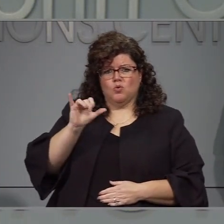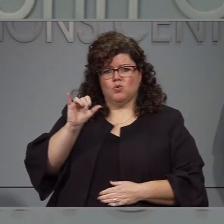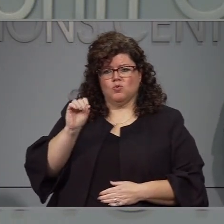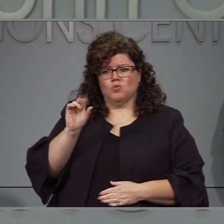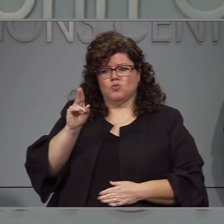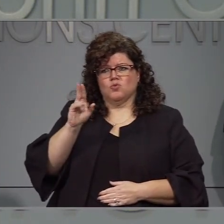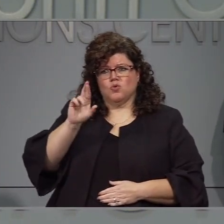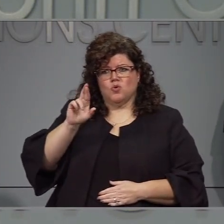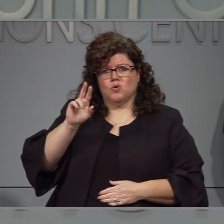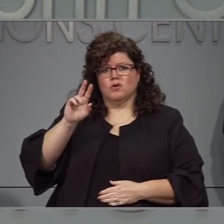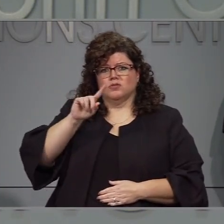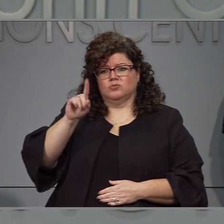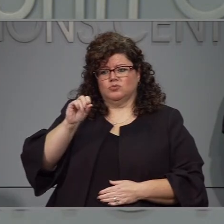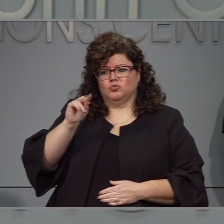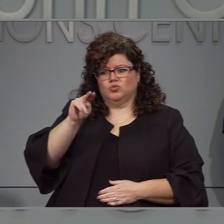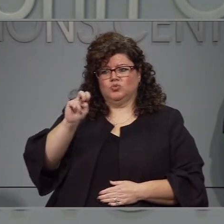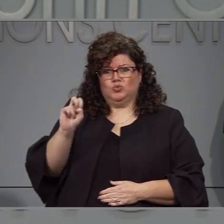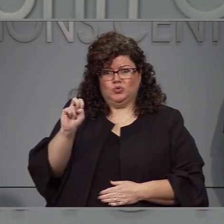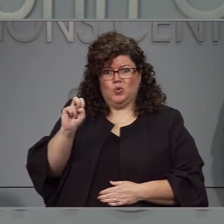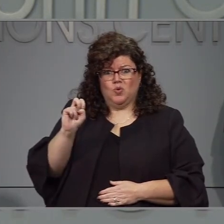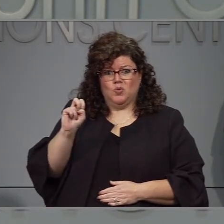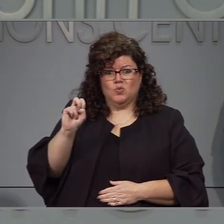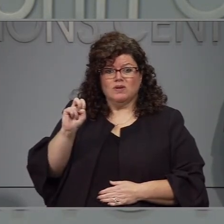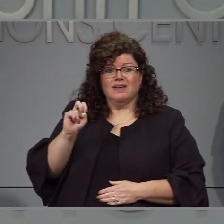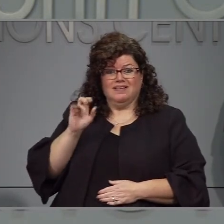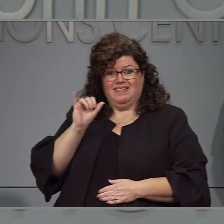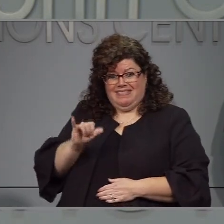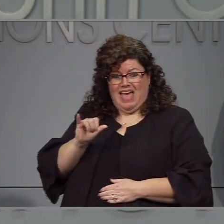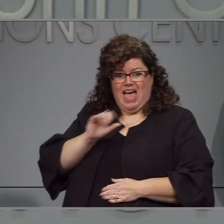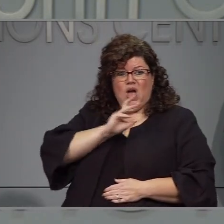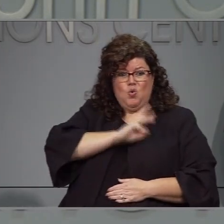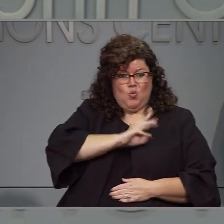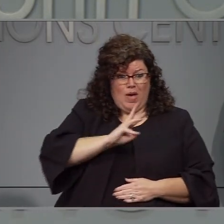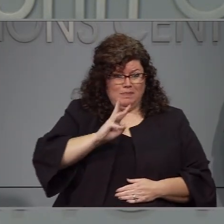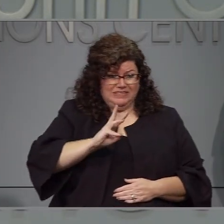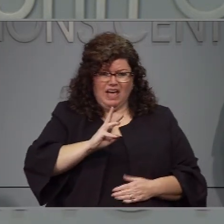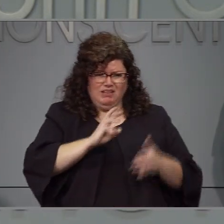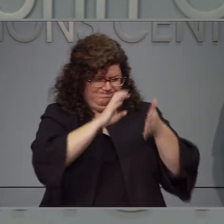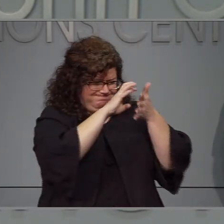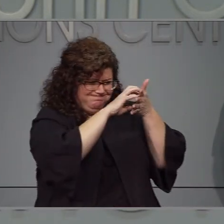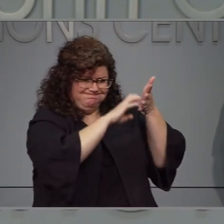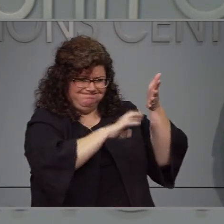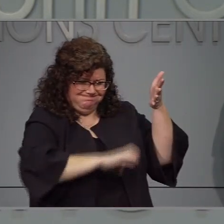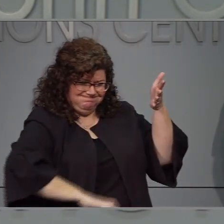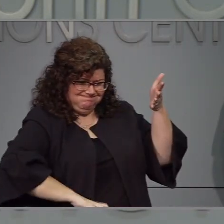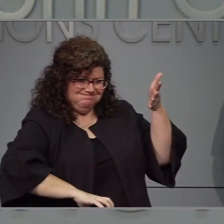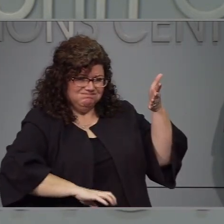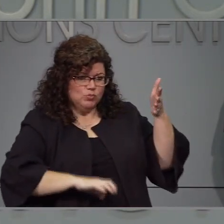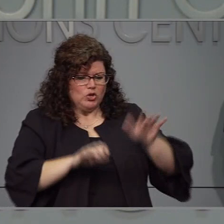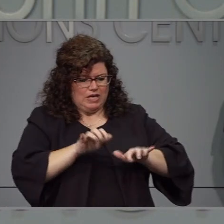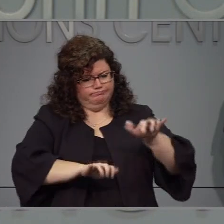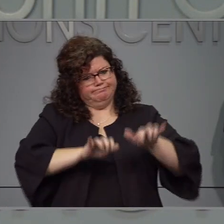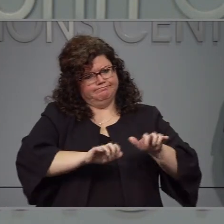based on areas most at risk due to storm surge and river flooding. Visit